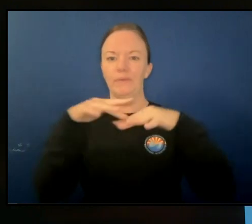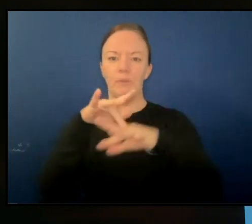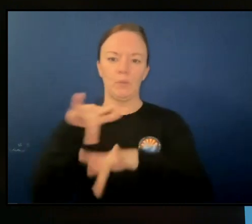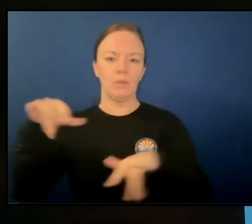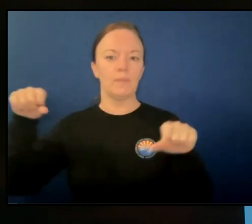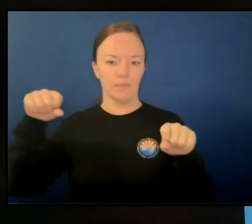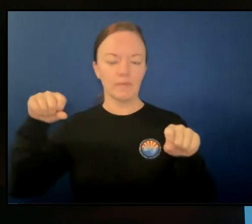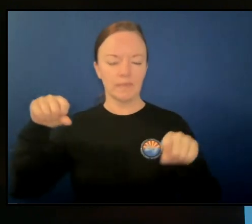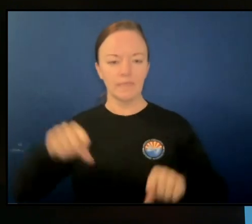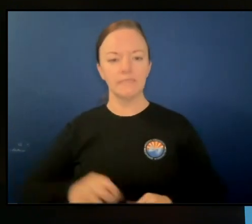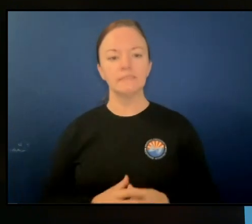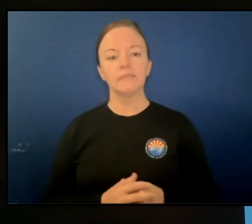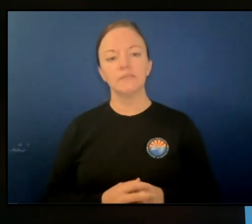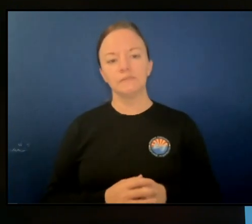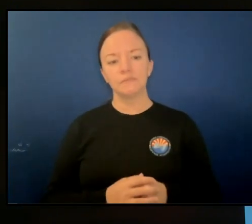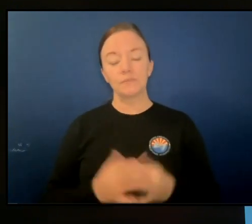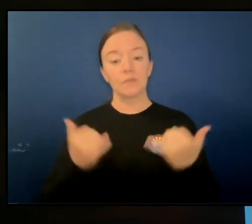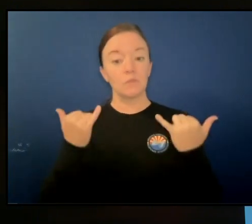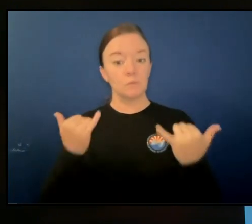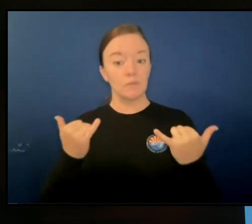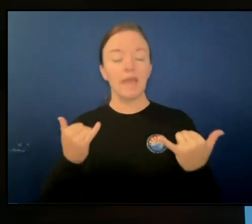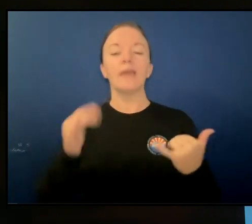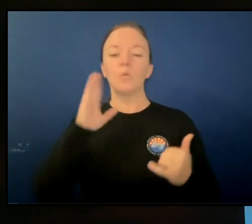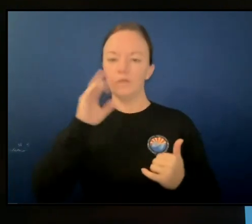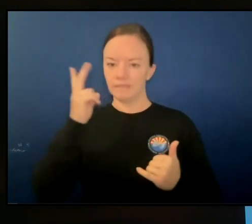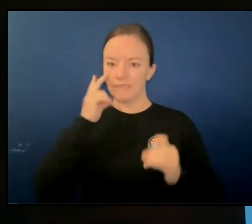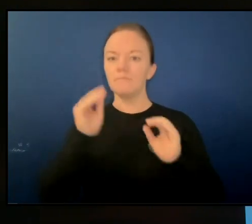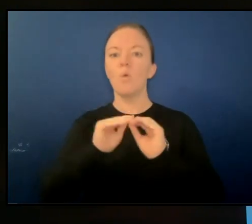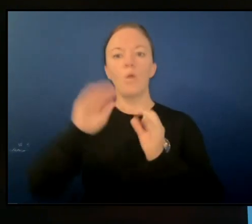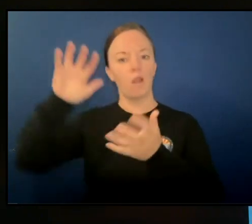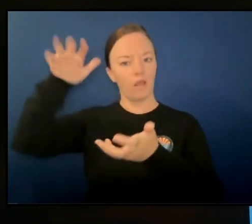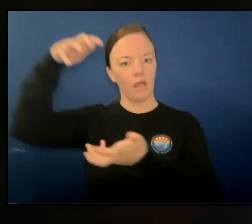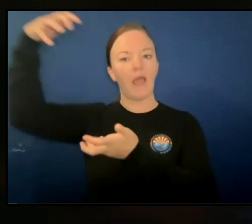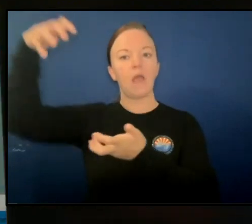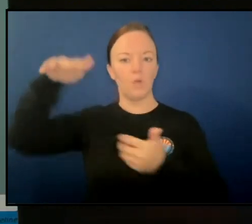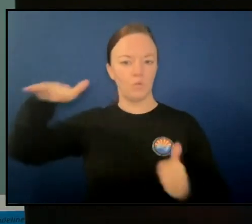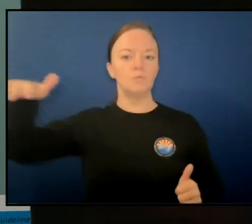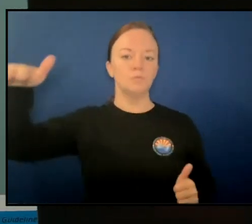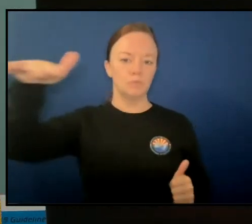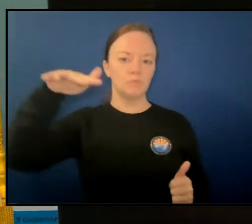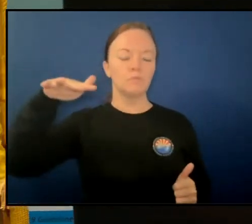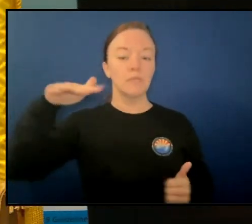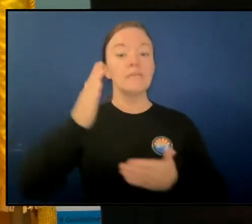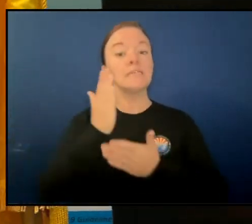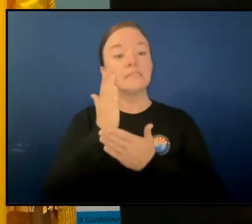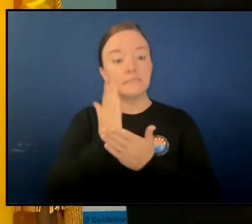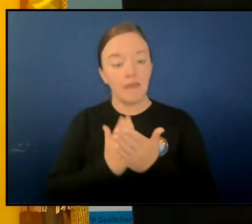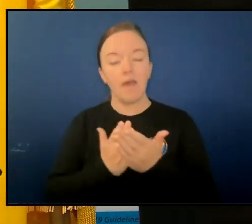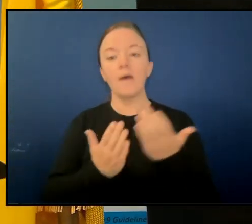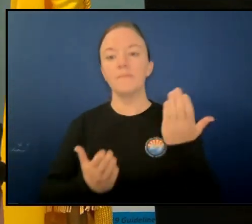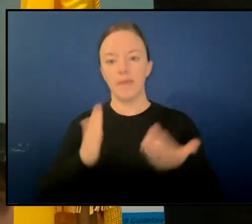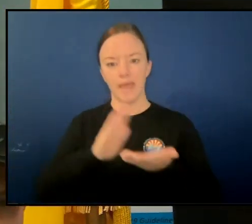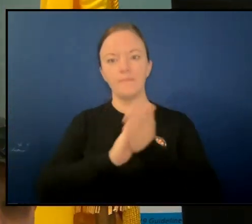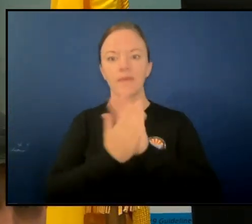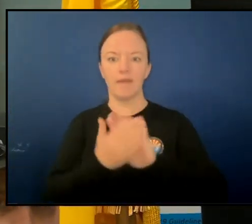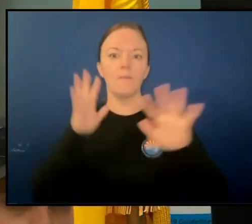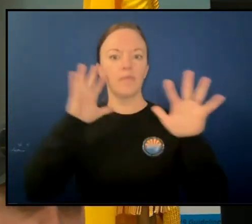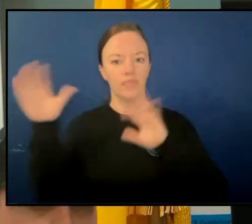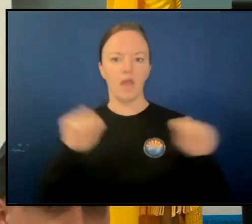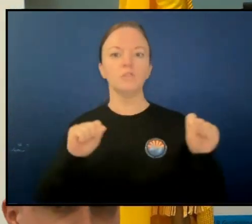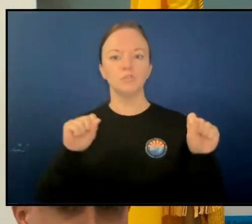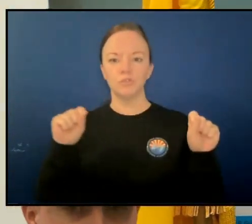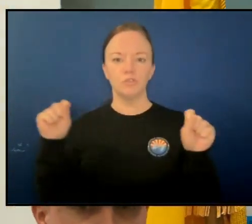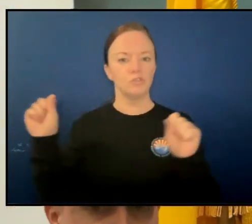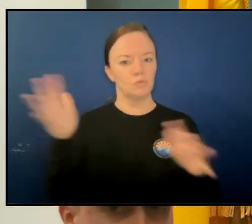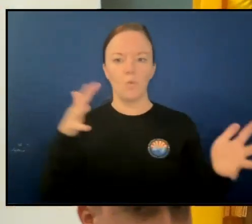some more buildups of clouds over the terrain. And just a few of those clouds may develop into thunderstorms. So we're not really expecting a whole